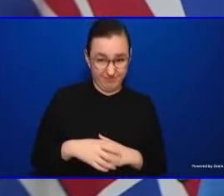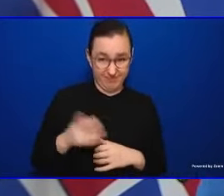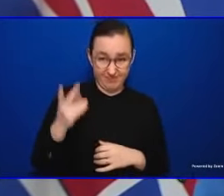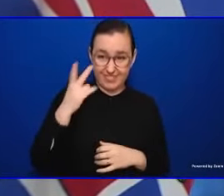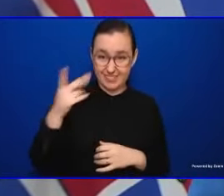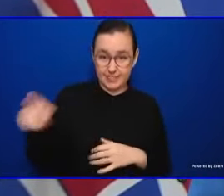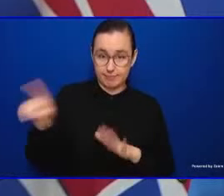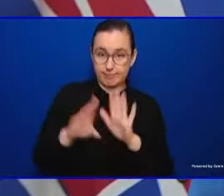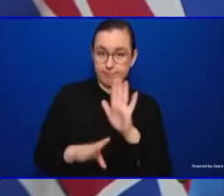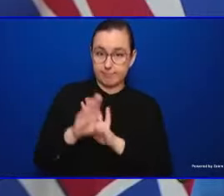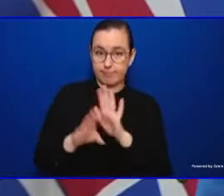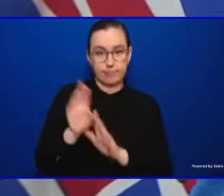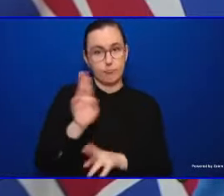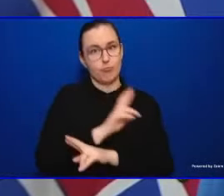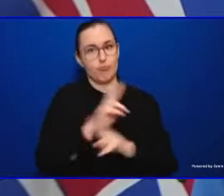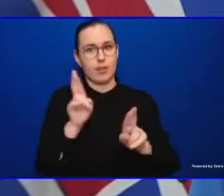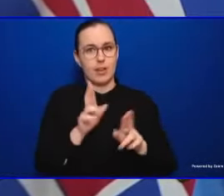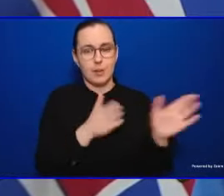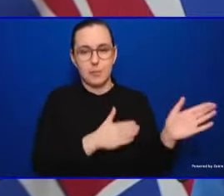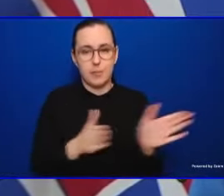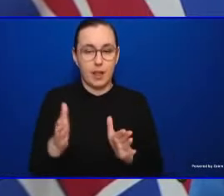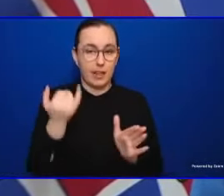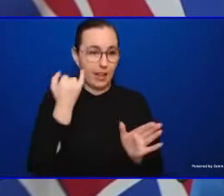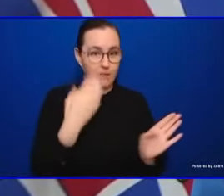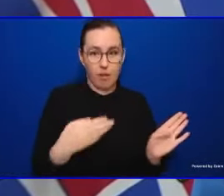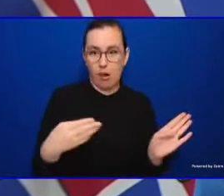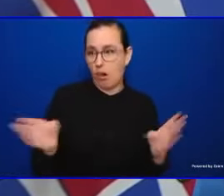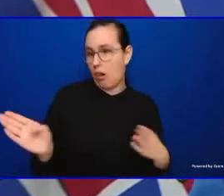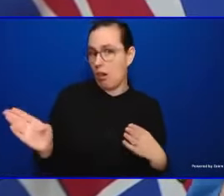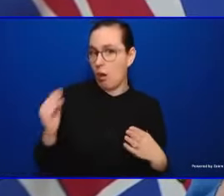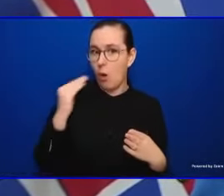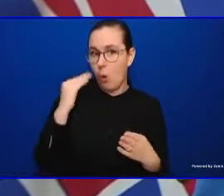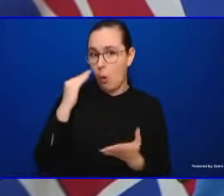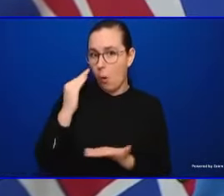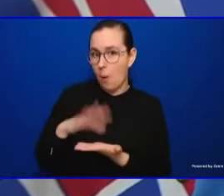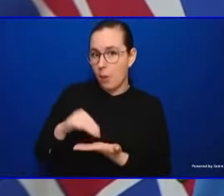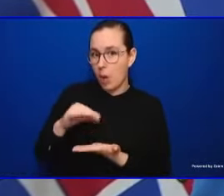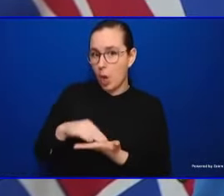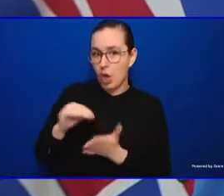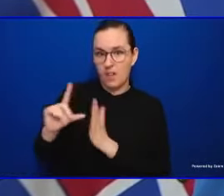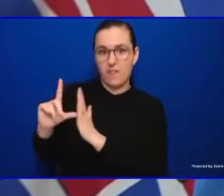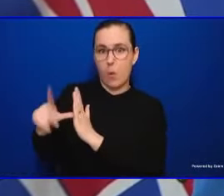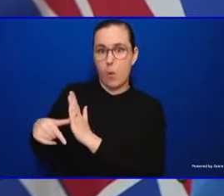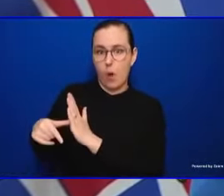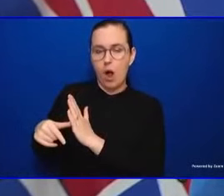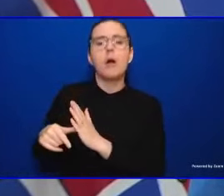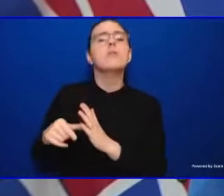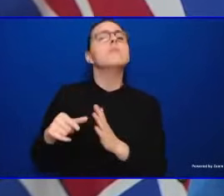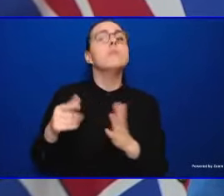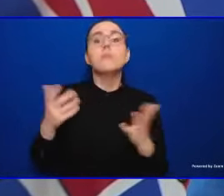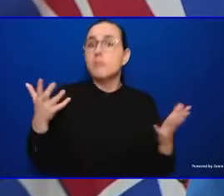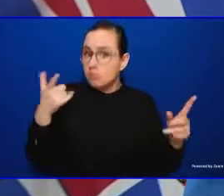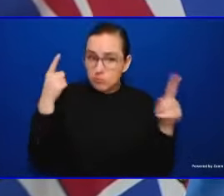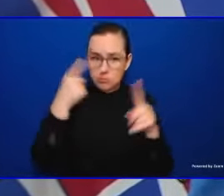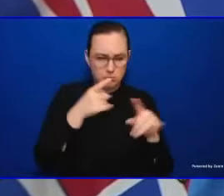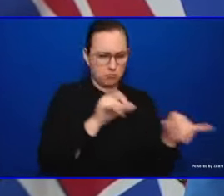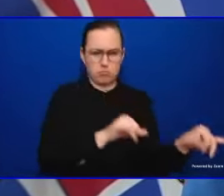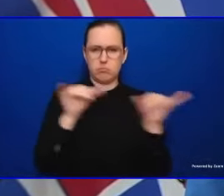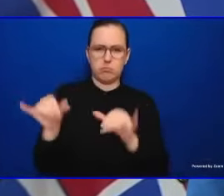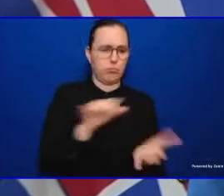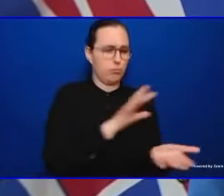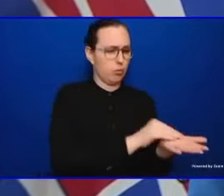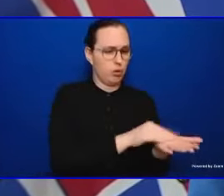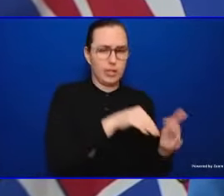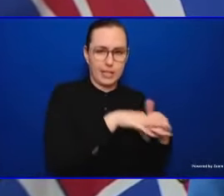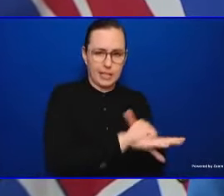home-based learning for a period of time. So our goal there is to minimize the disruption to learning to the